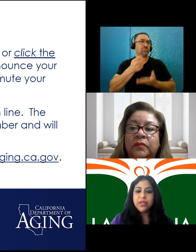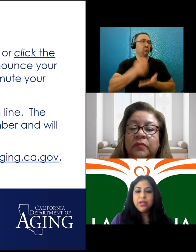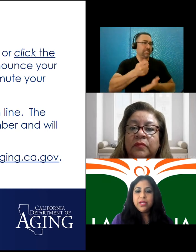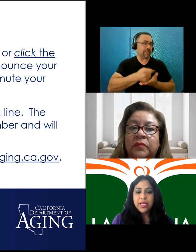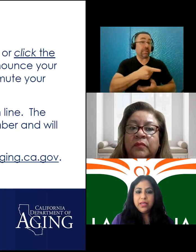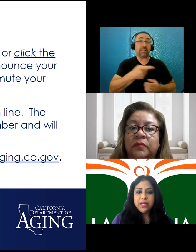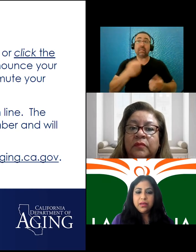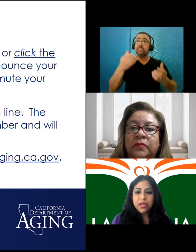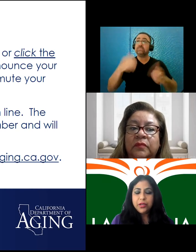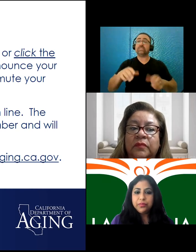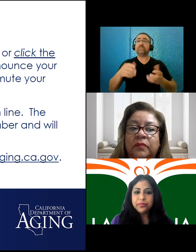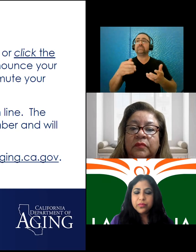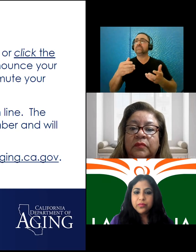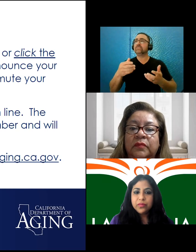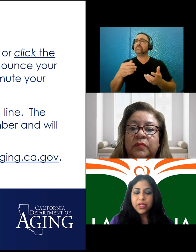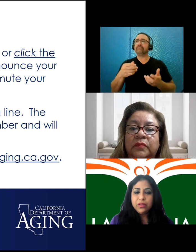of gaining